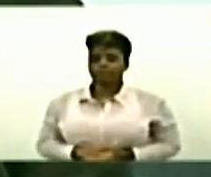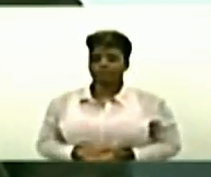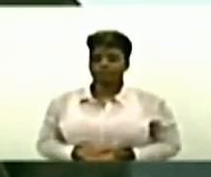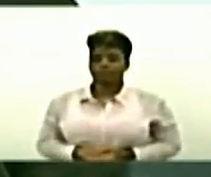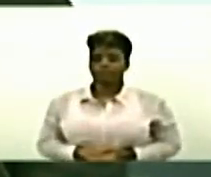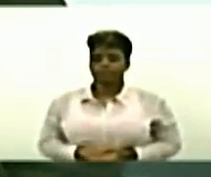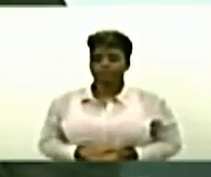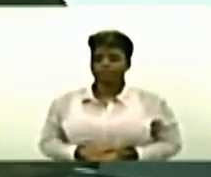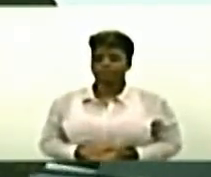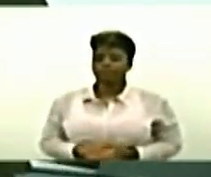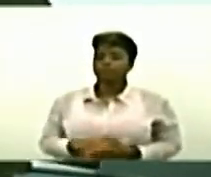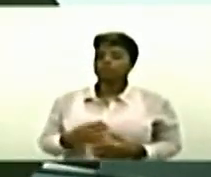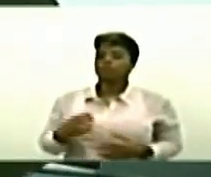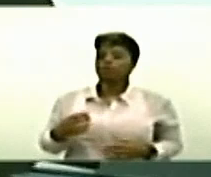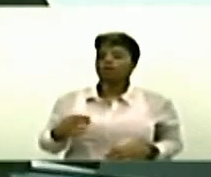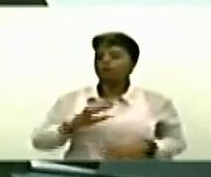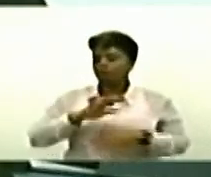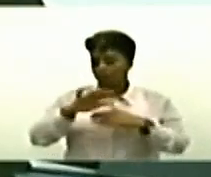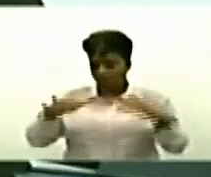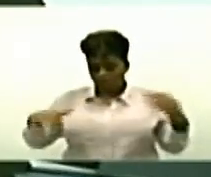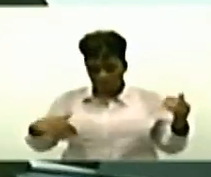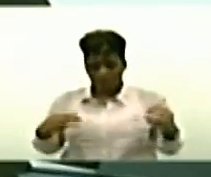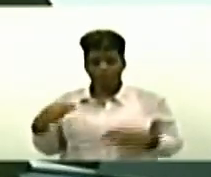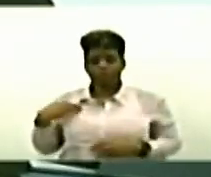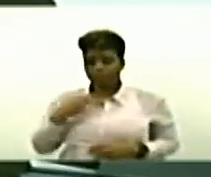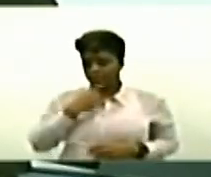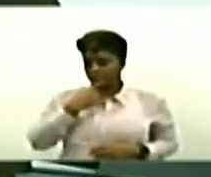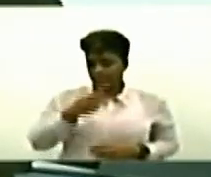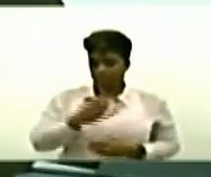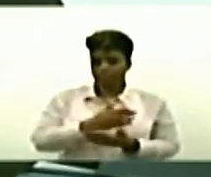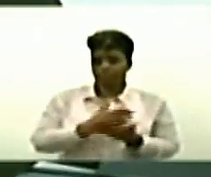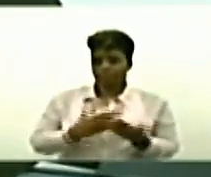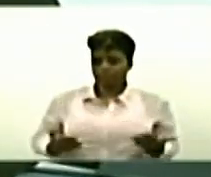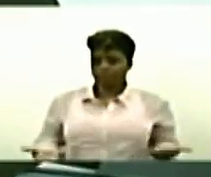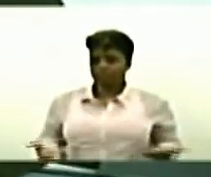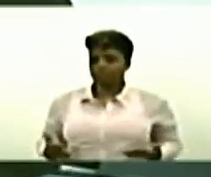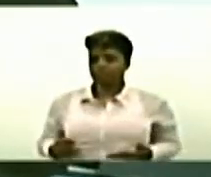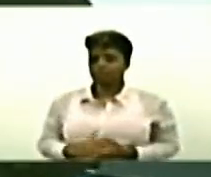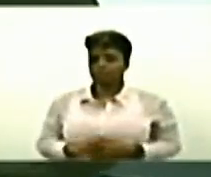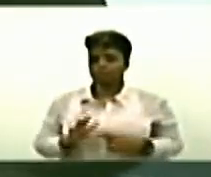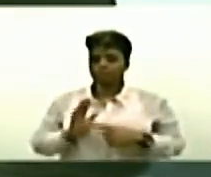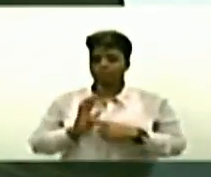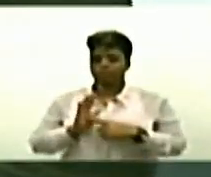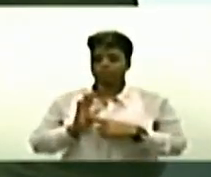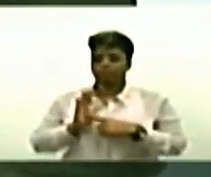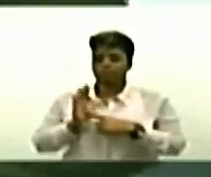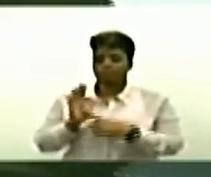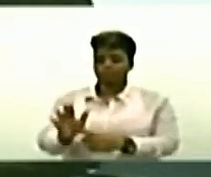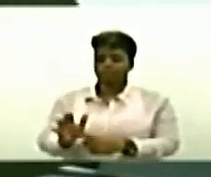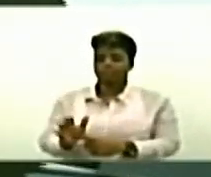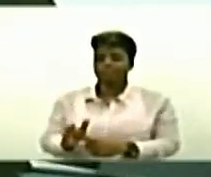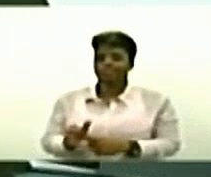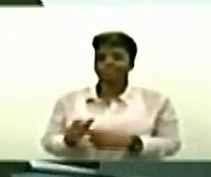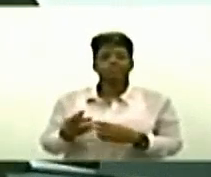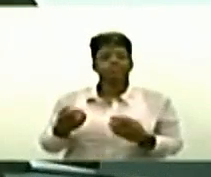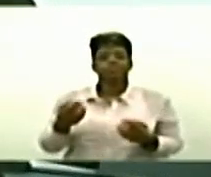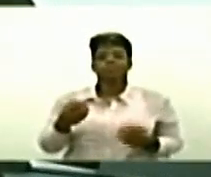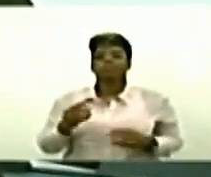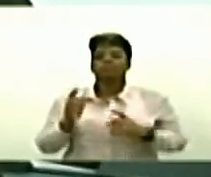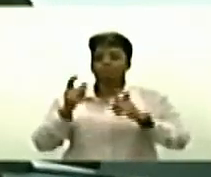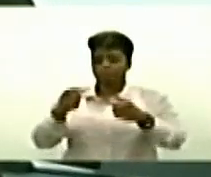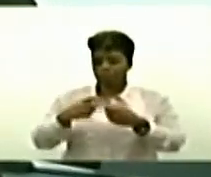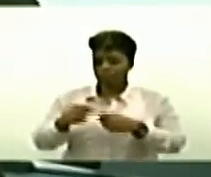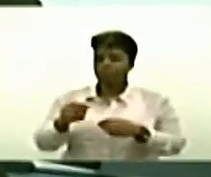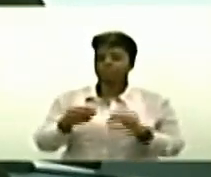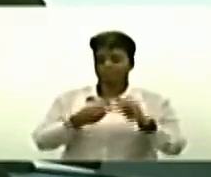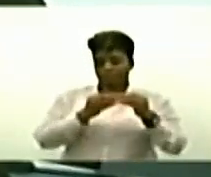the comments by all members, and I think it goes to show the contribution from a number of persons in the House this evening